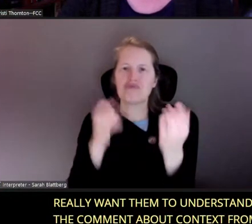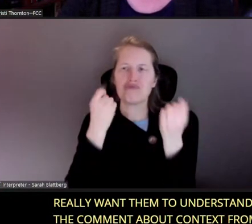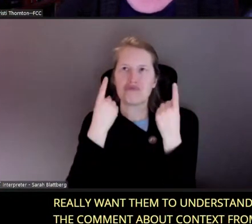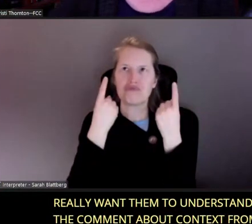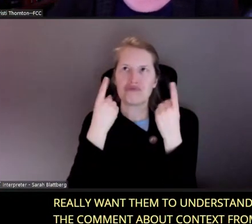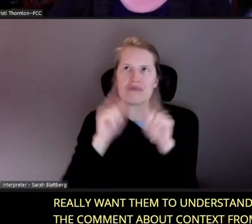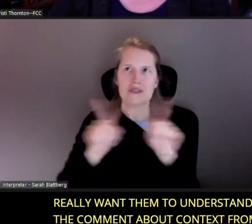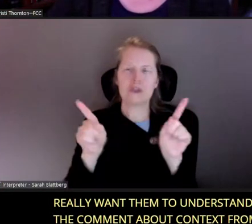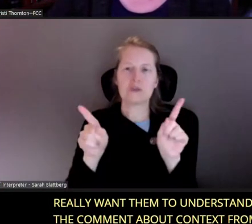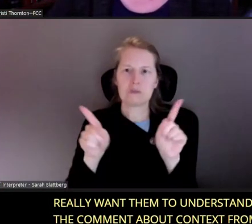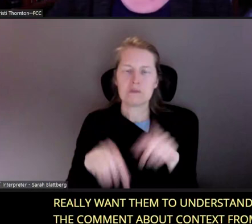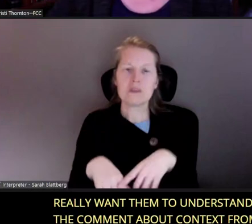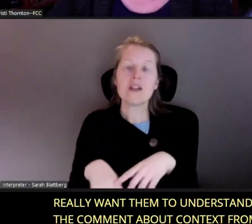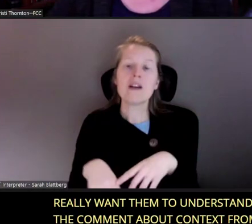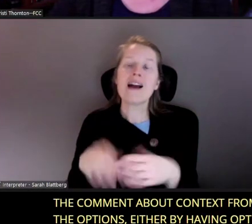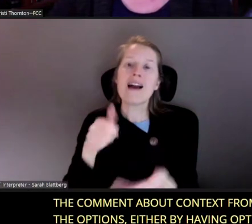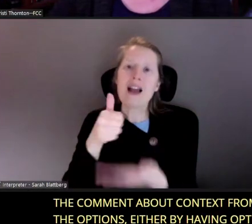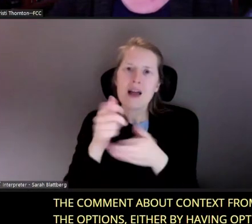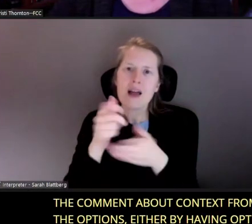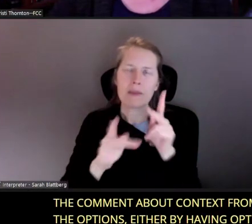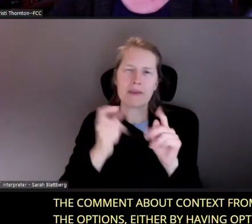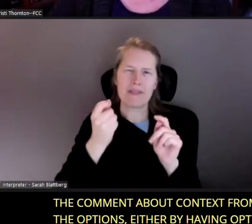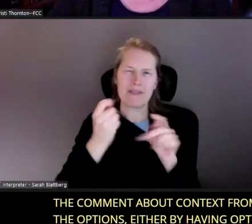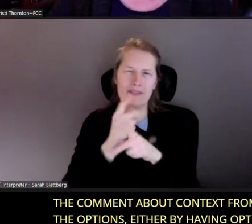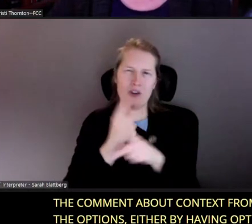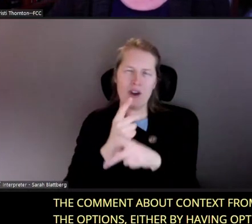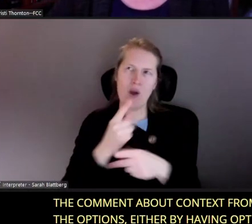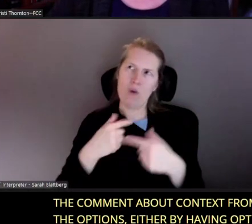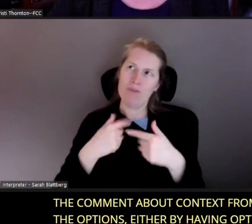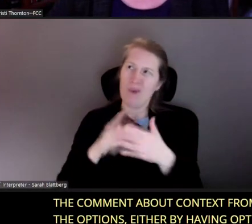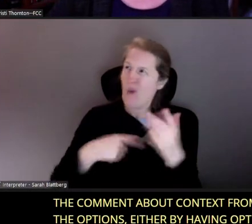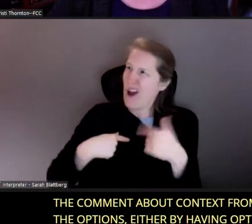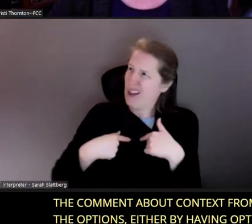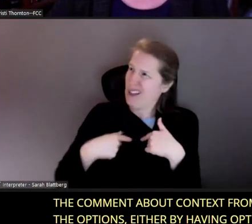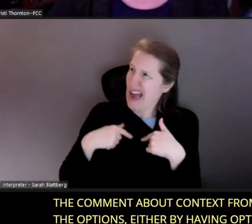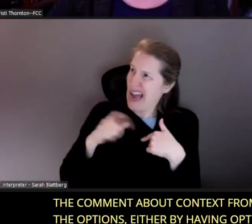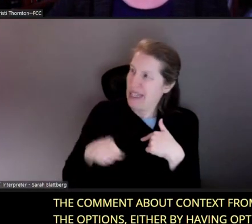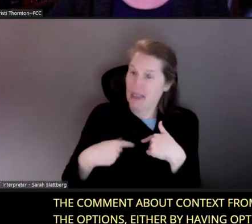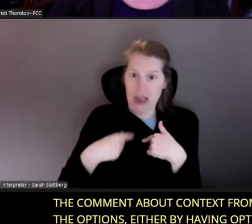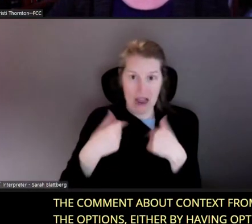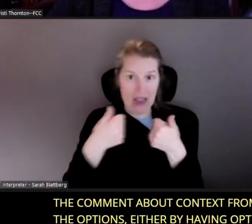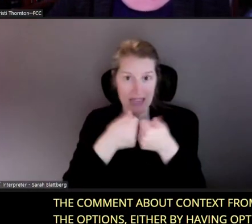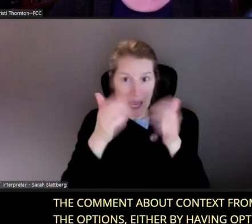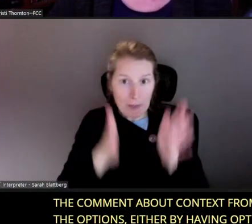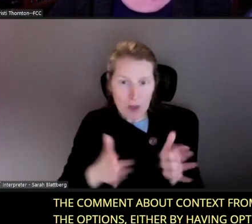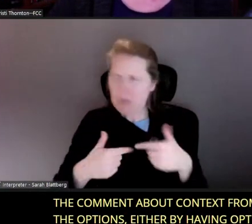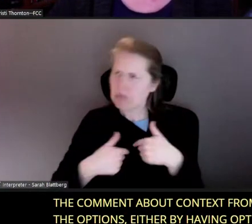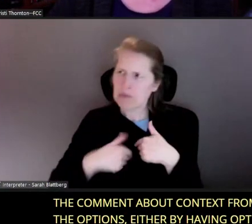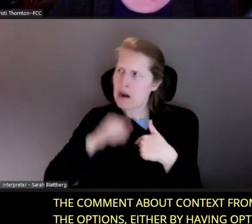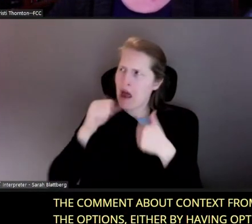Help them figure out what kind of a broadband user they are. Are they a gamer or not?